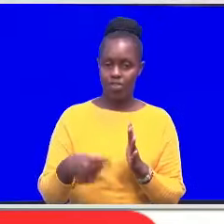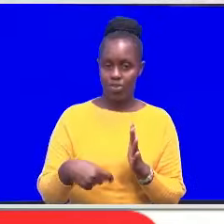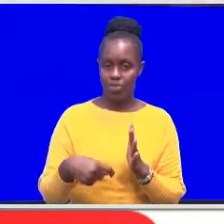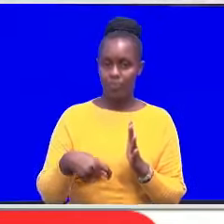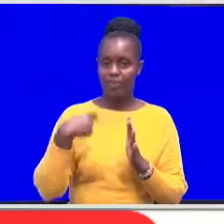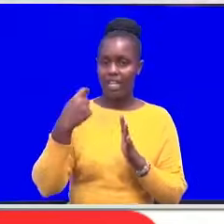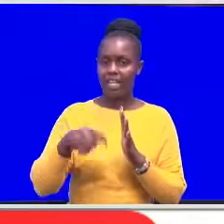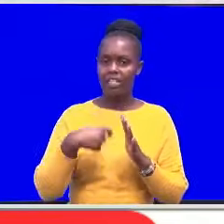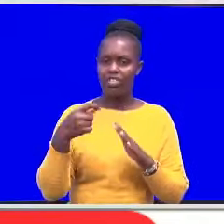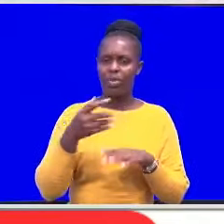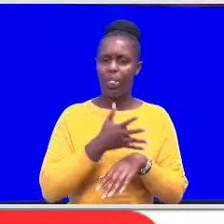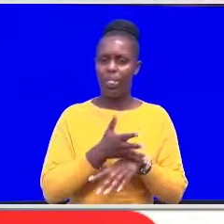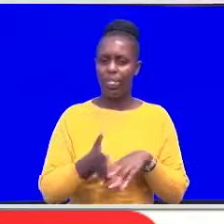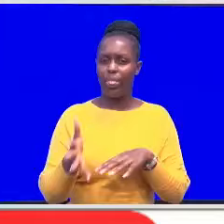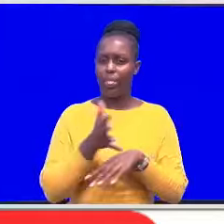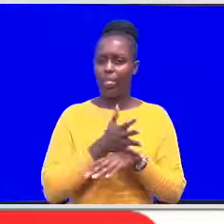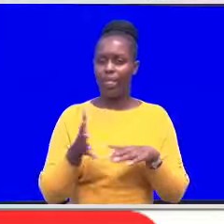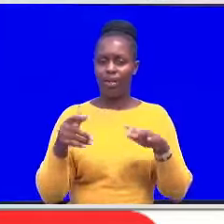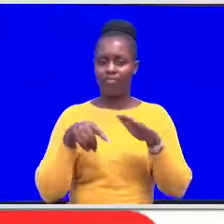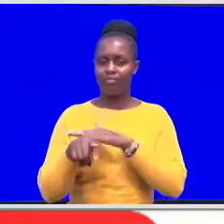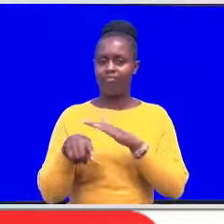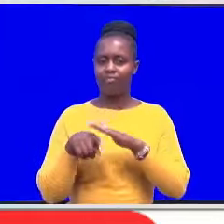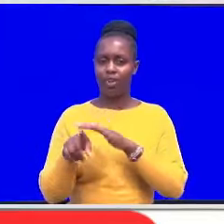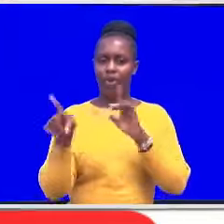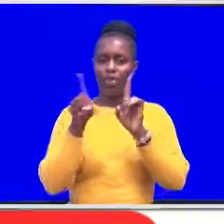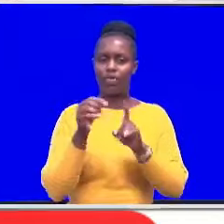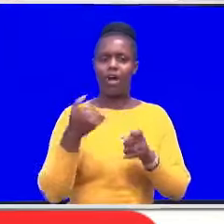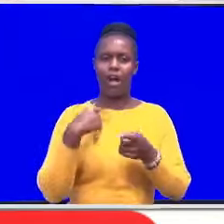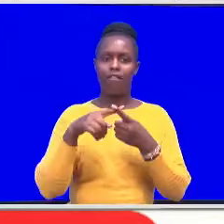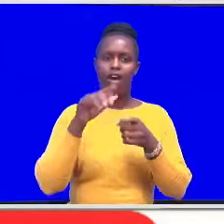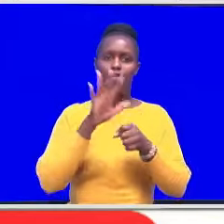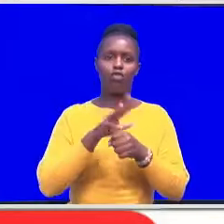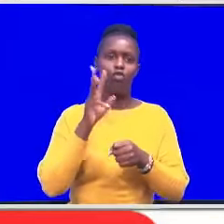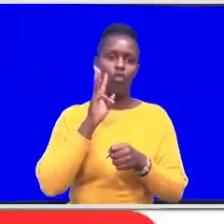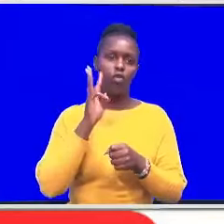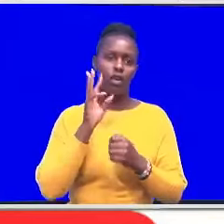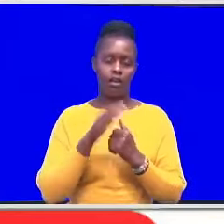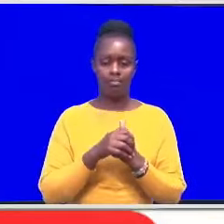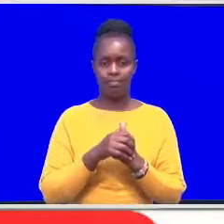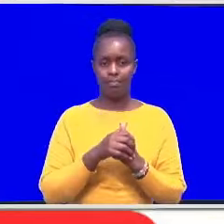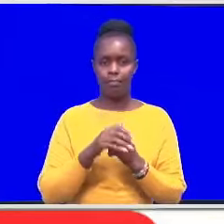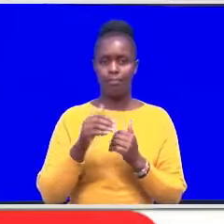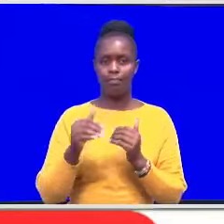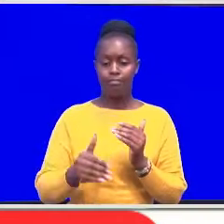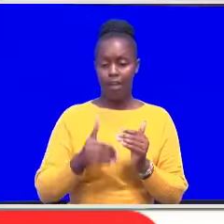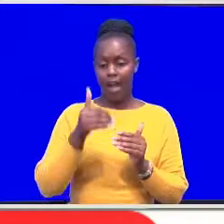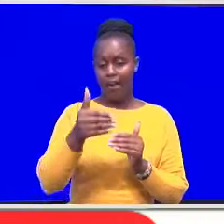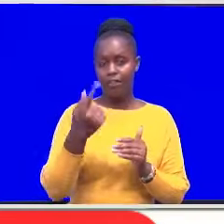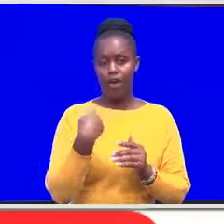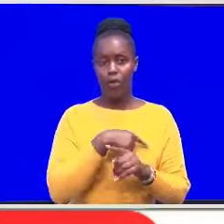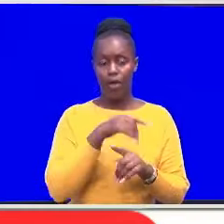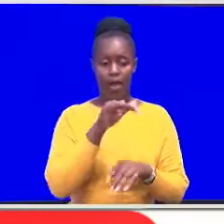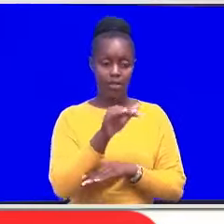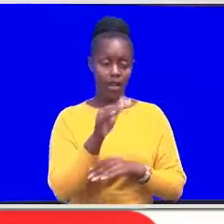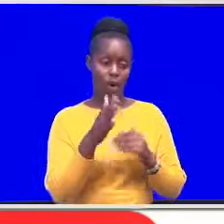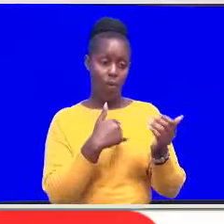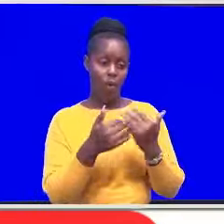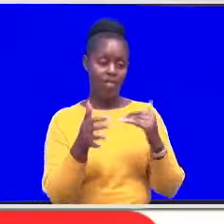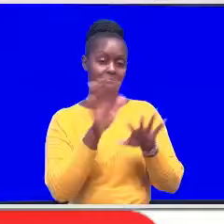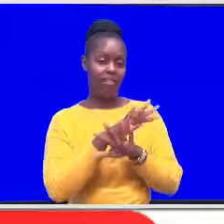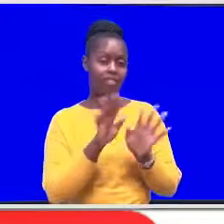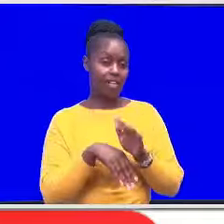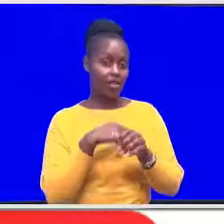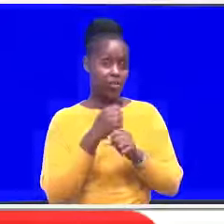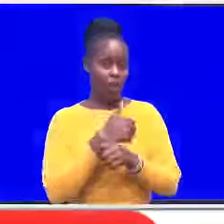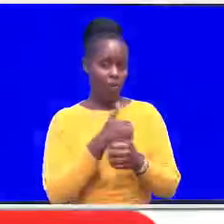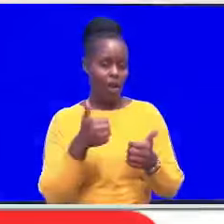industrial waste going in, and also we have a lot of runoff also going into the lake. Often we are asked, but everything is working well. This is not the case.